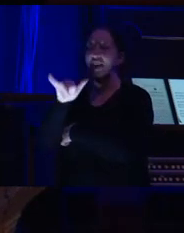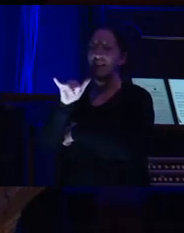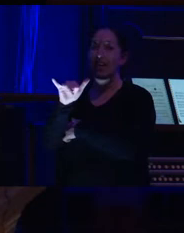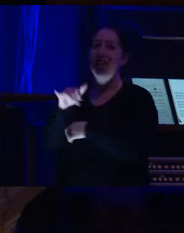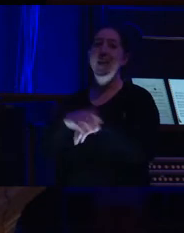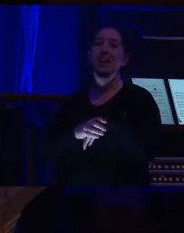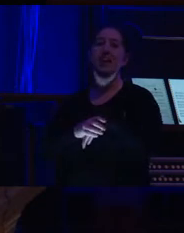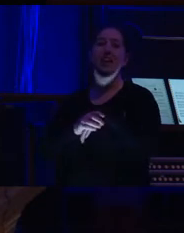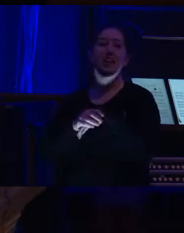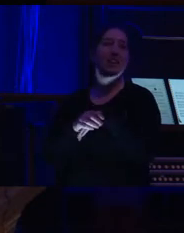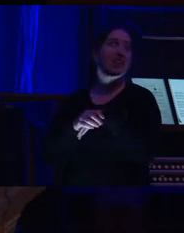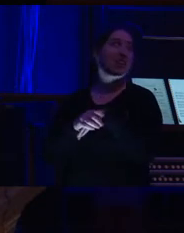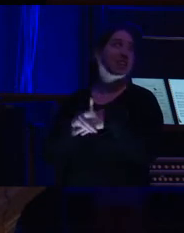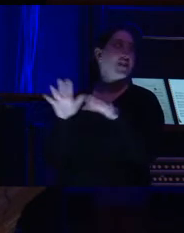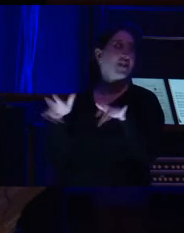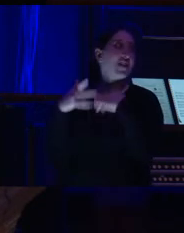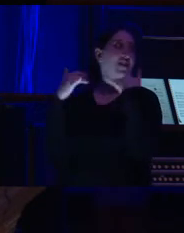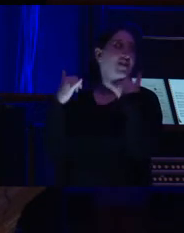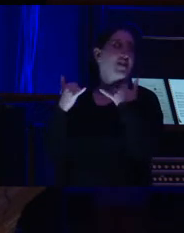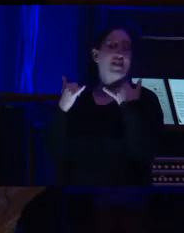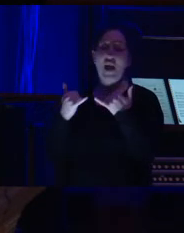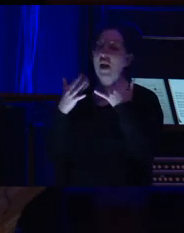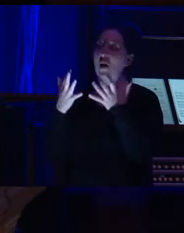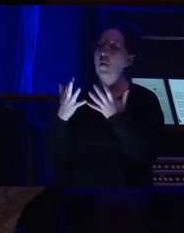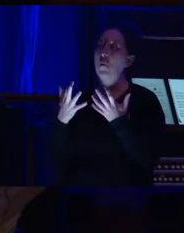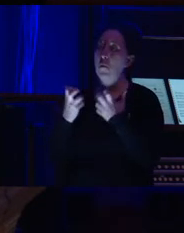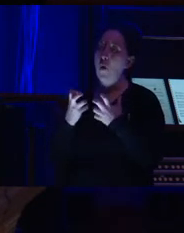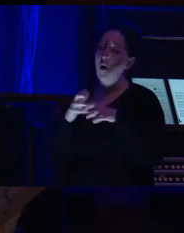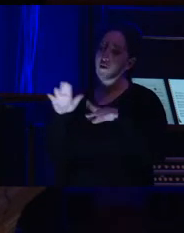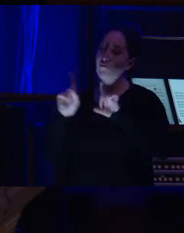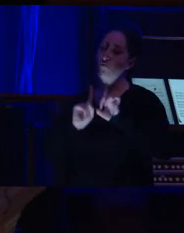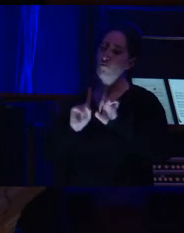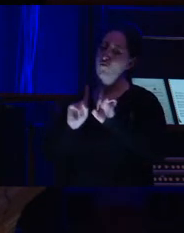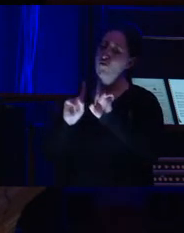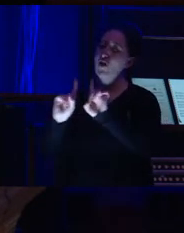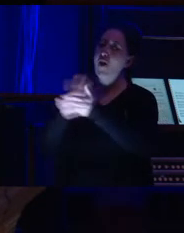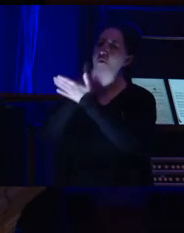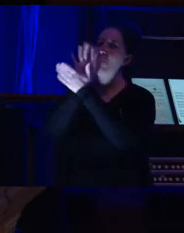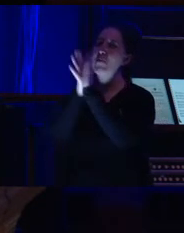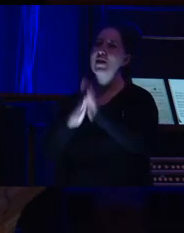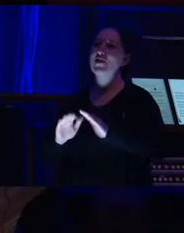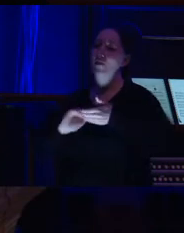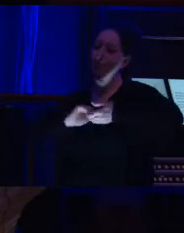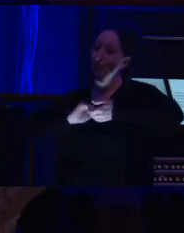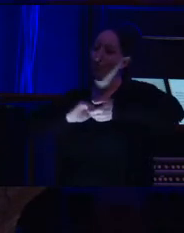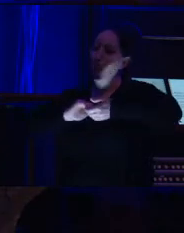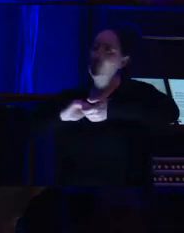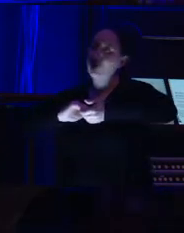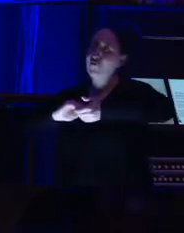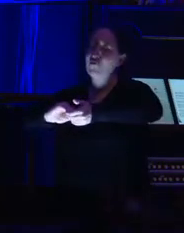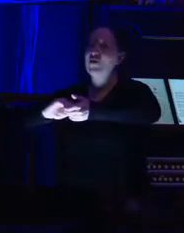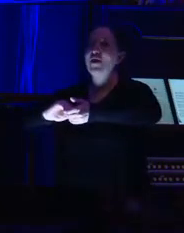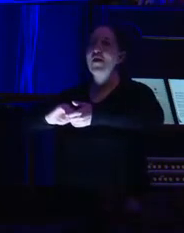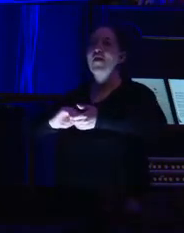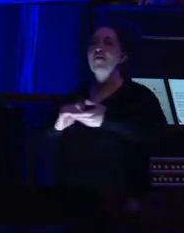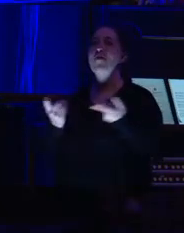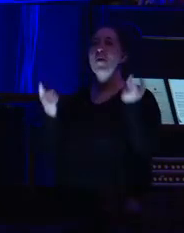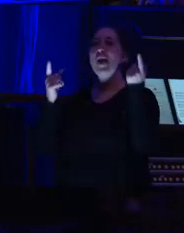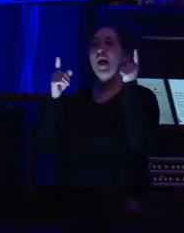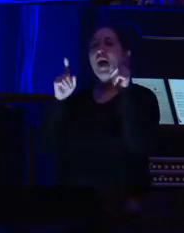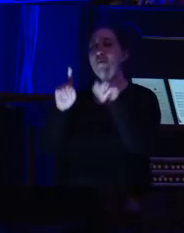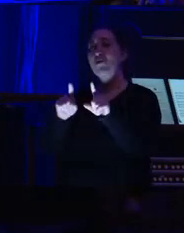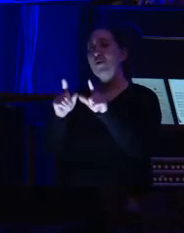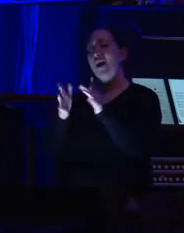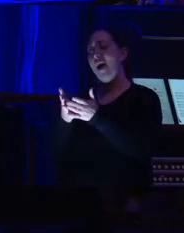be, as today we walk together in peaceful solidarity. For when it comes to what matters